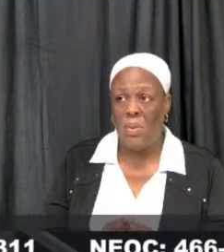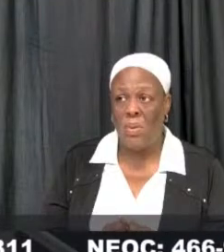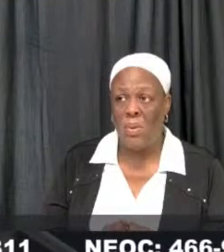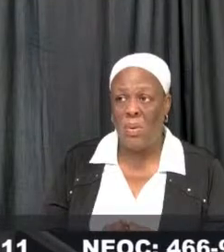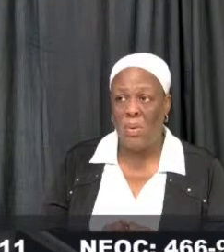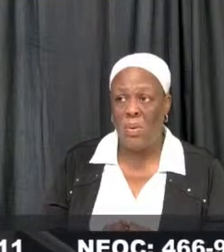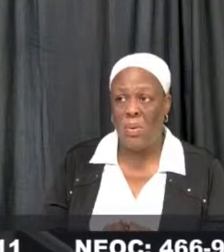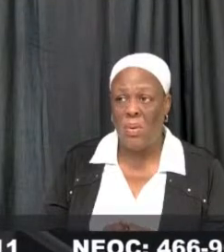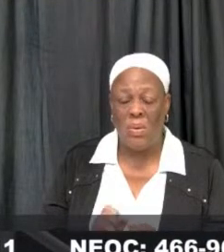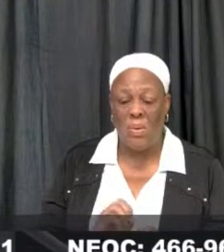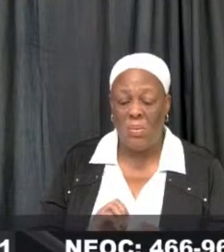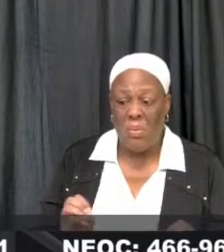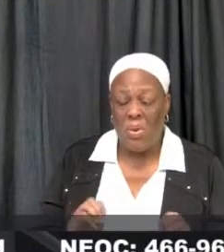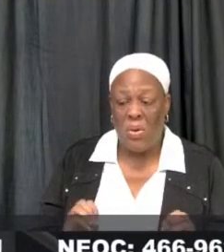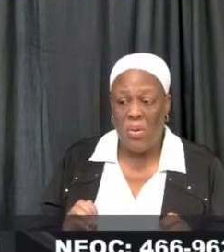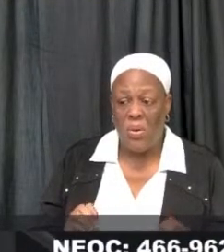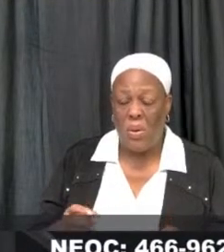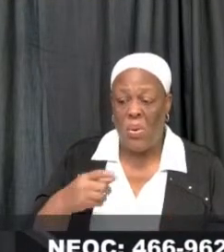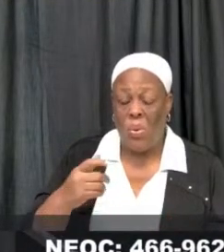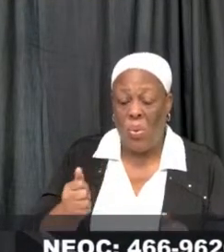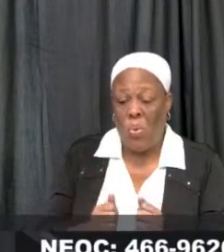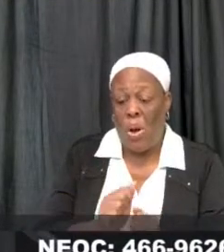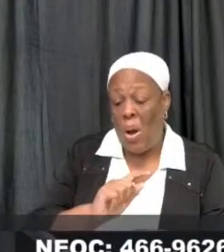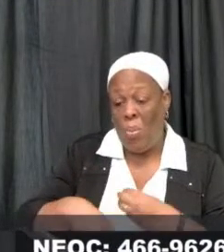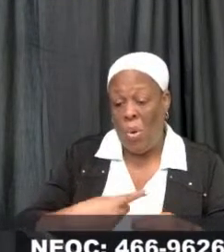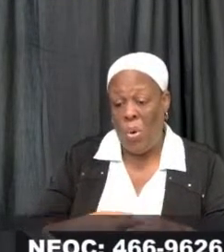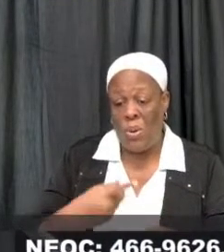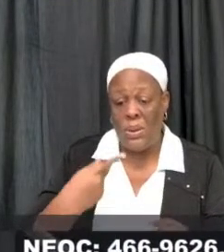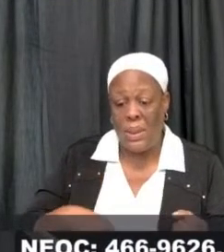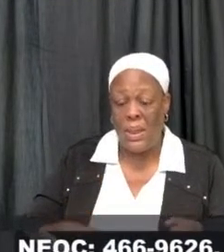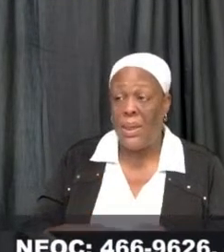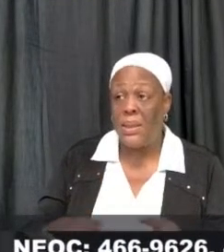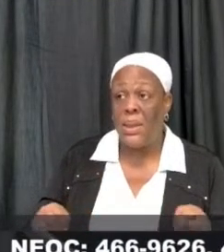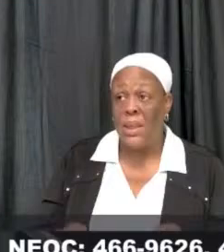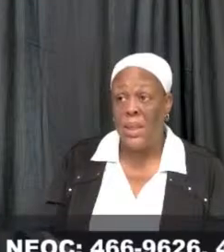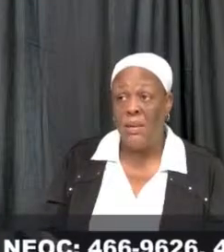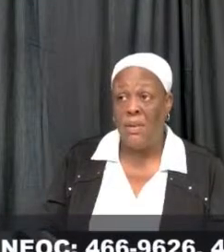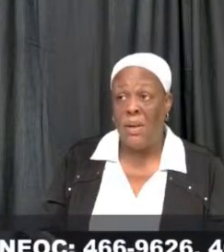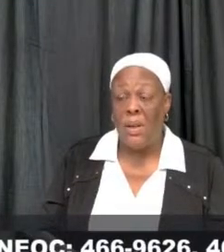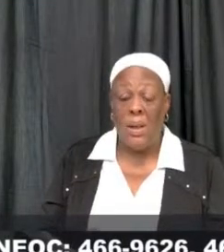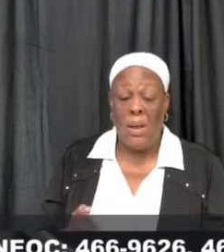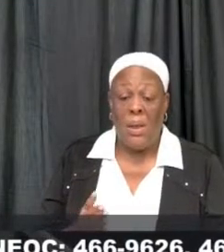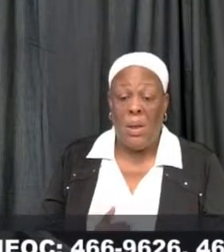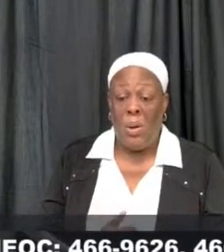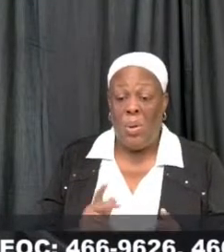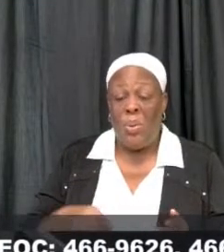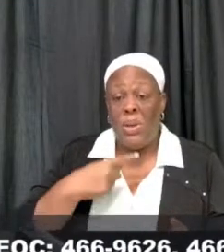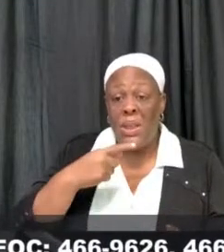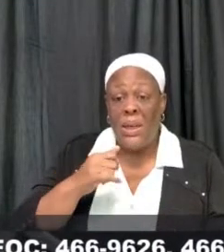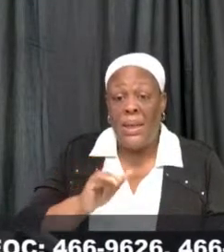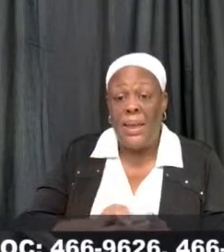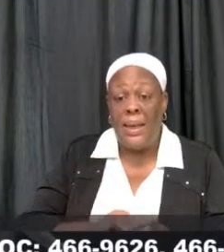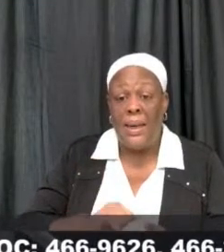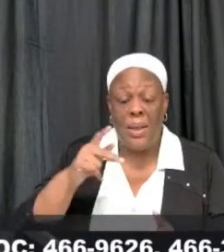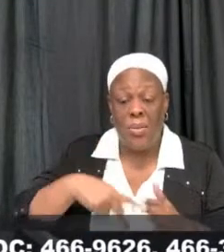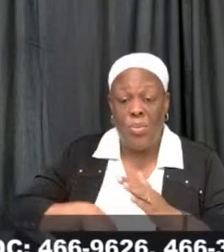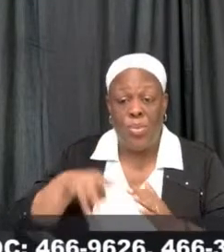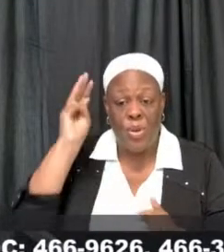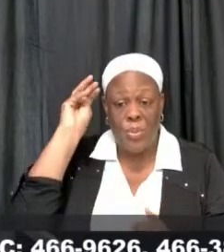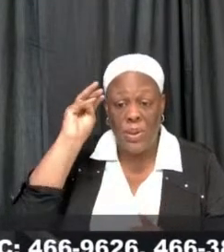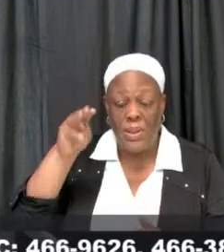to St. Kitts and Nevis. The bona fides of the purported ICC document currently